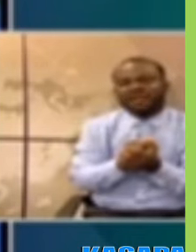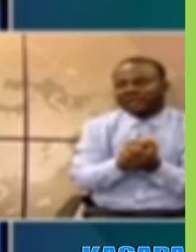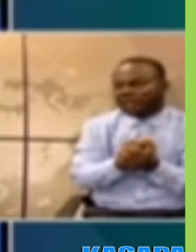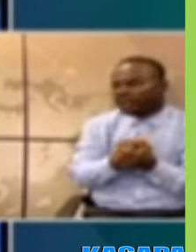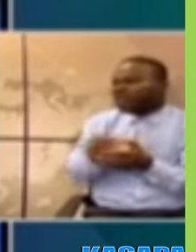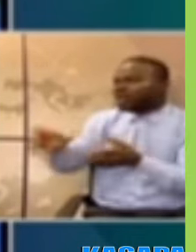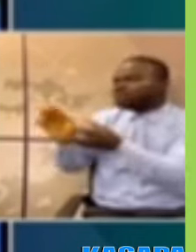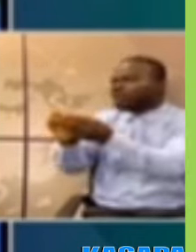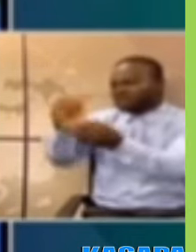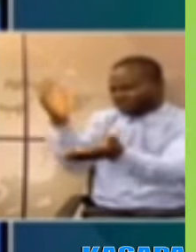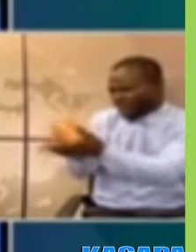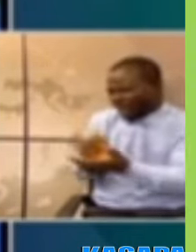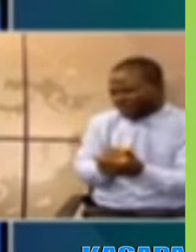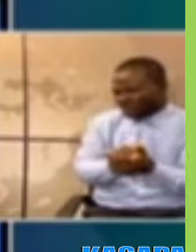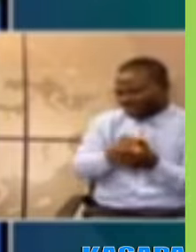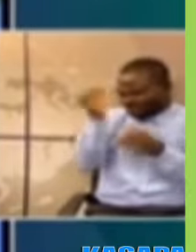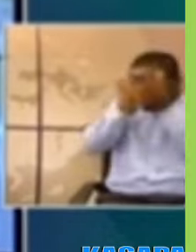it. Get a new strategy.